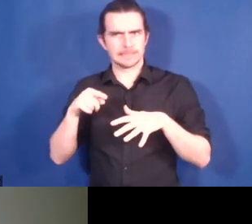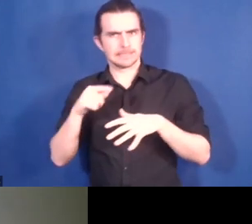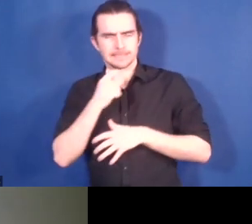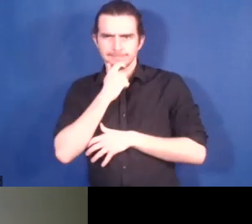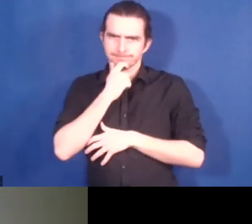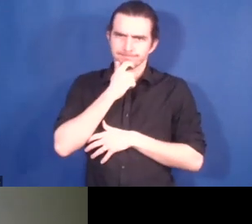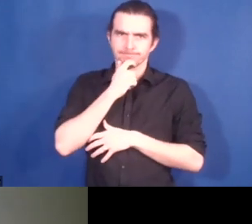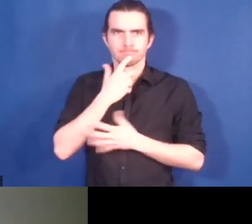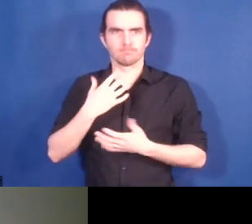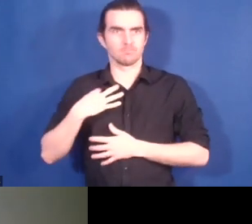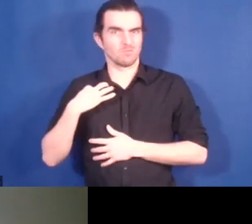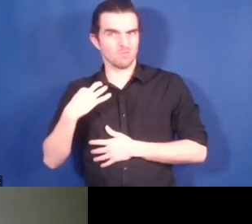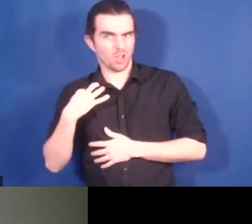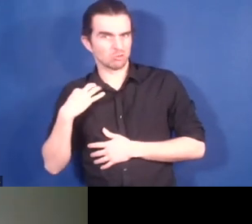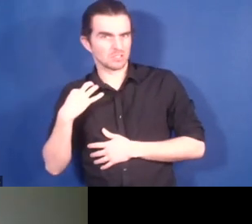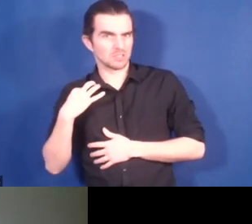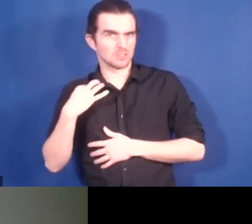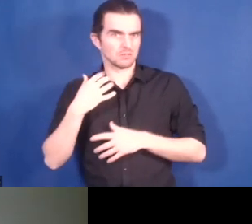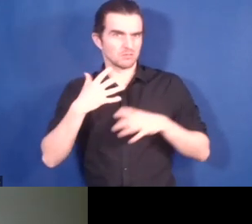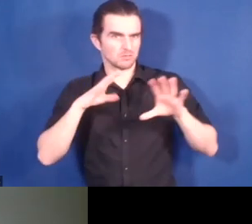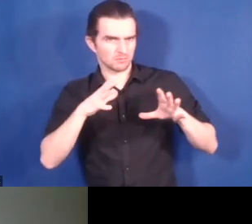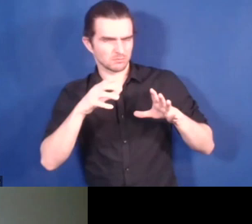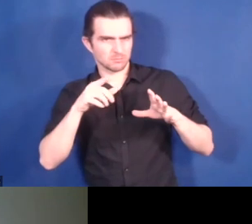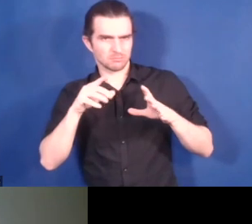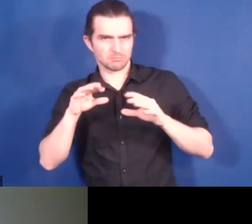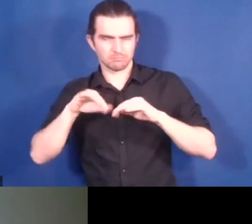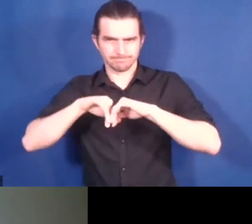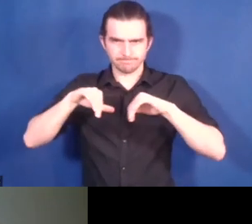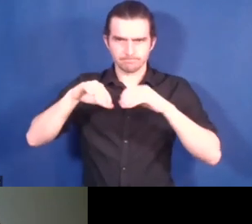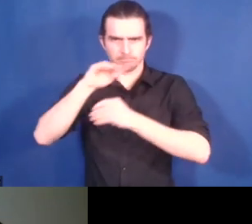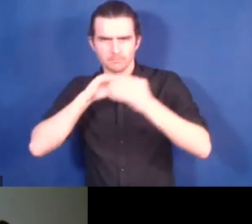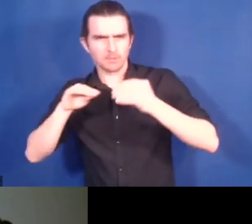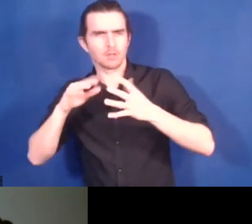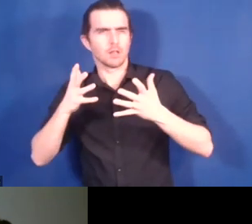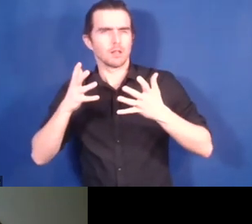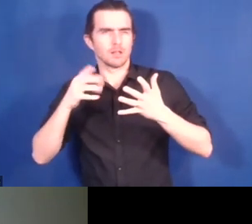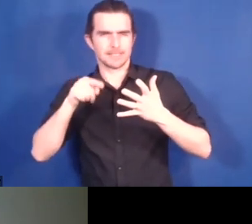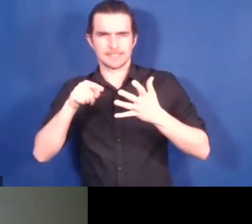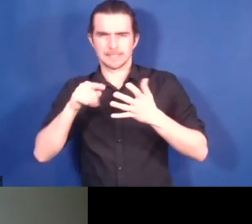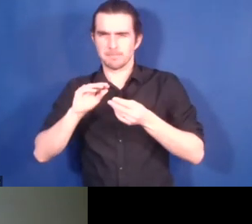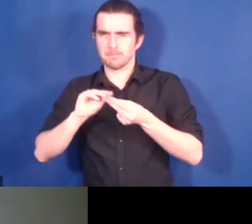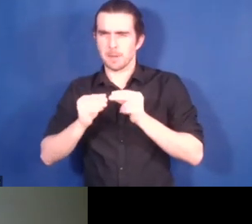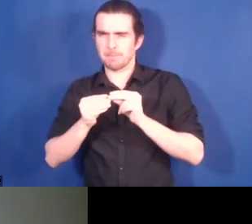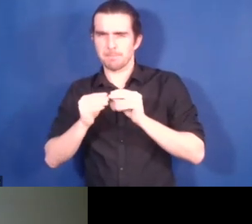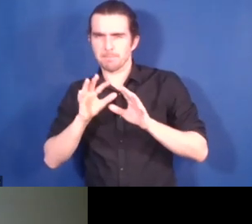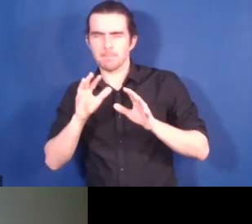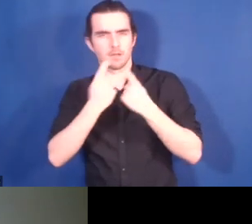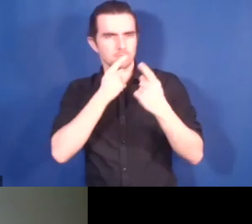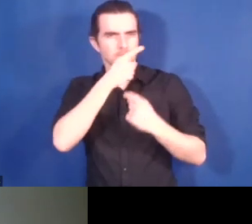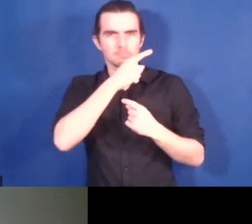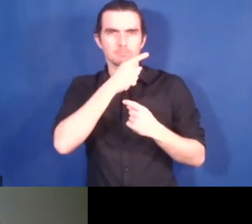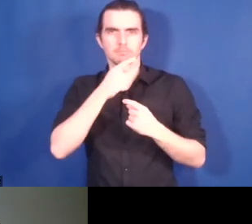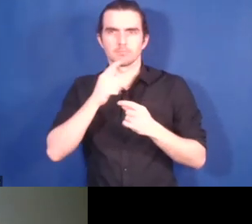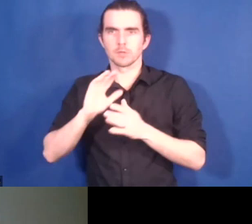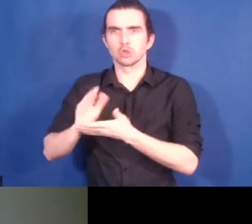to zero in a little bit more on some of the challenges that are more localized. So for example,